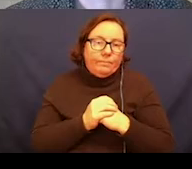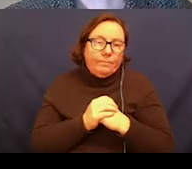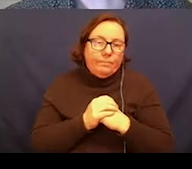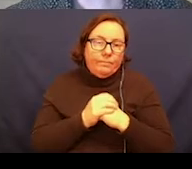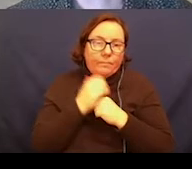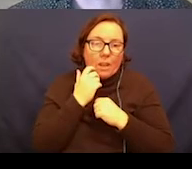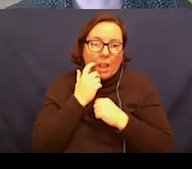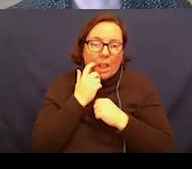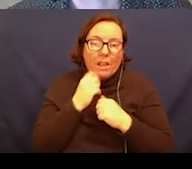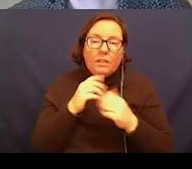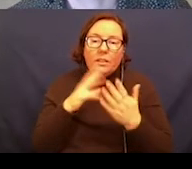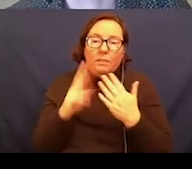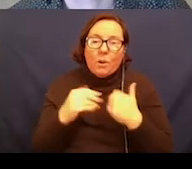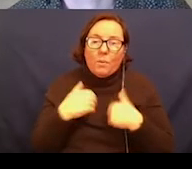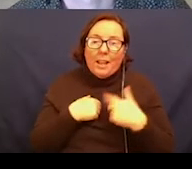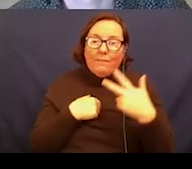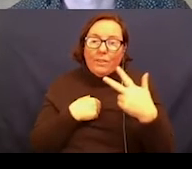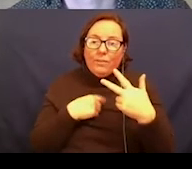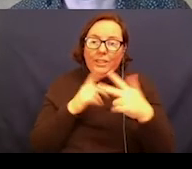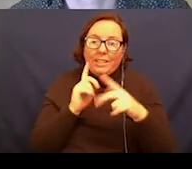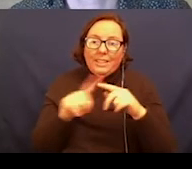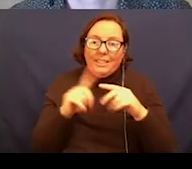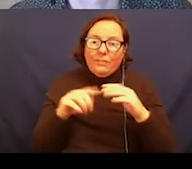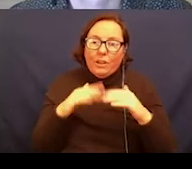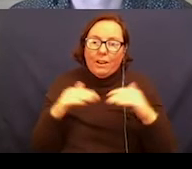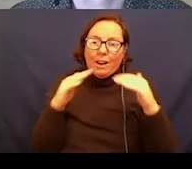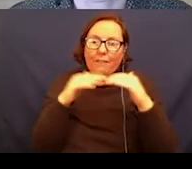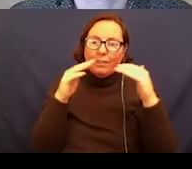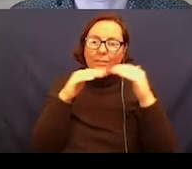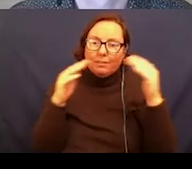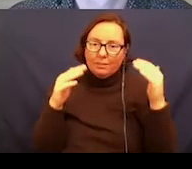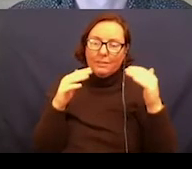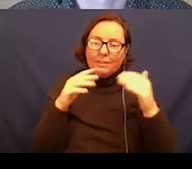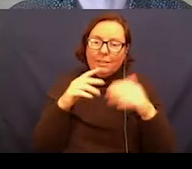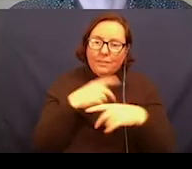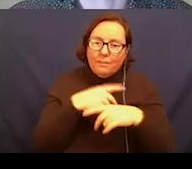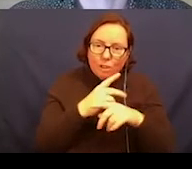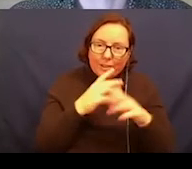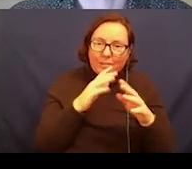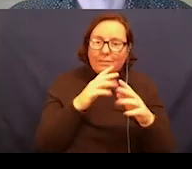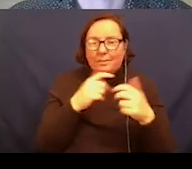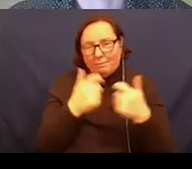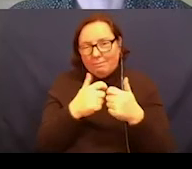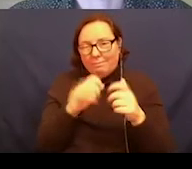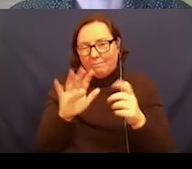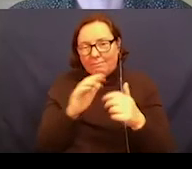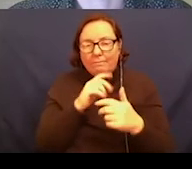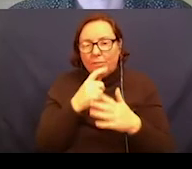The program has 3 electricity rates or products that it's offering.